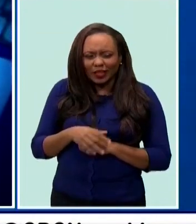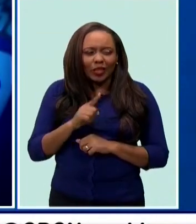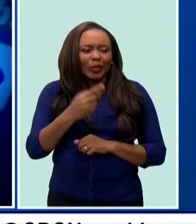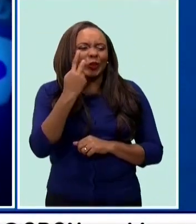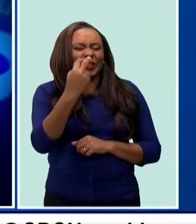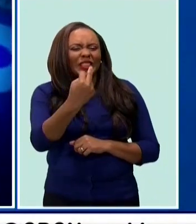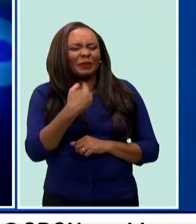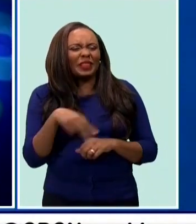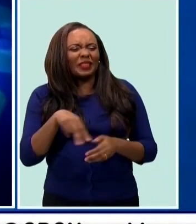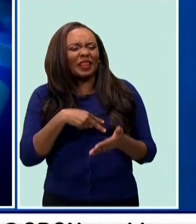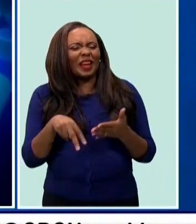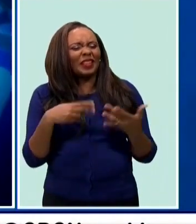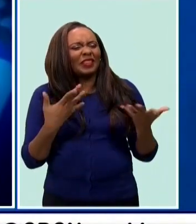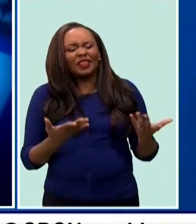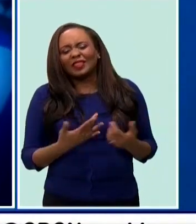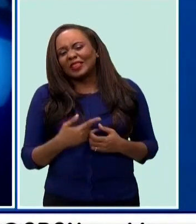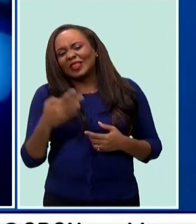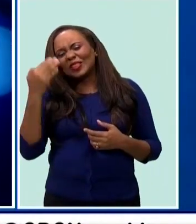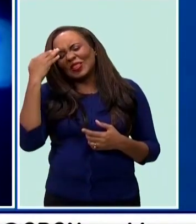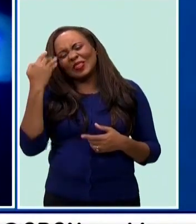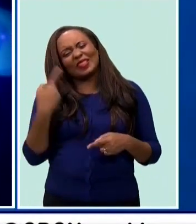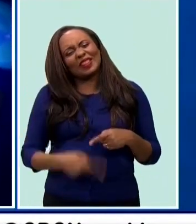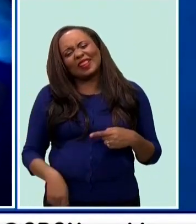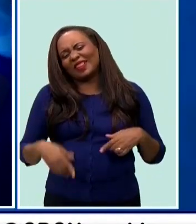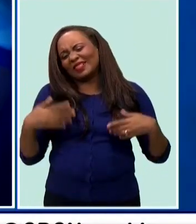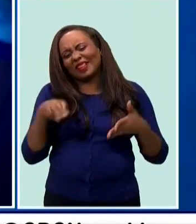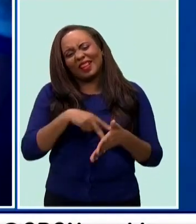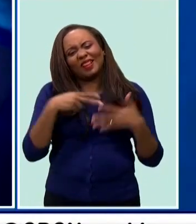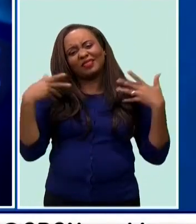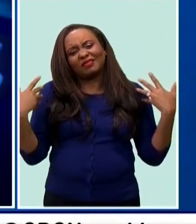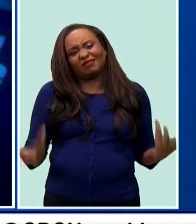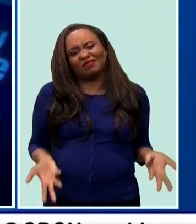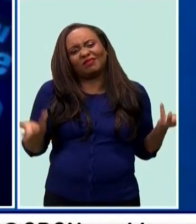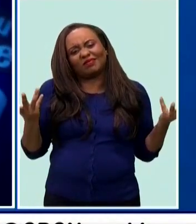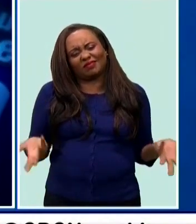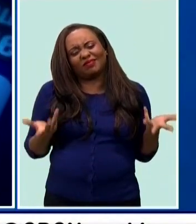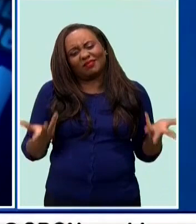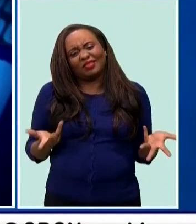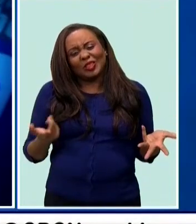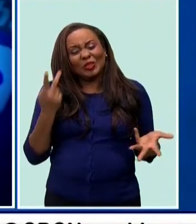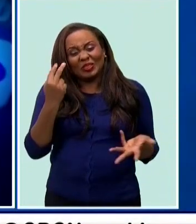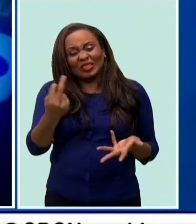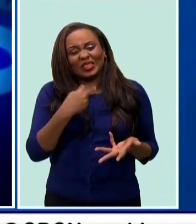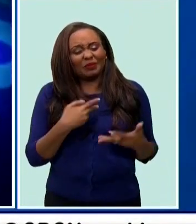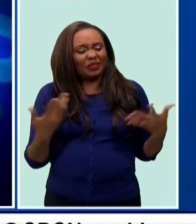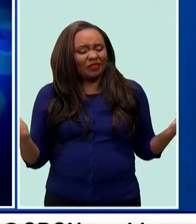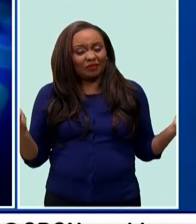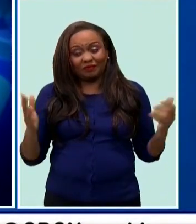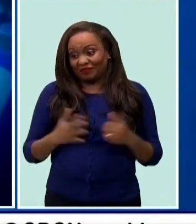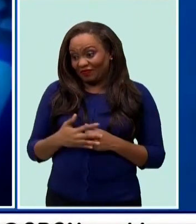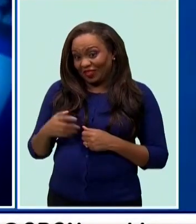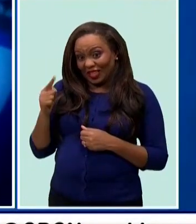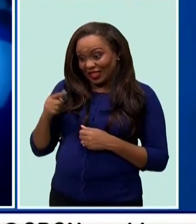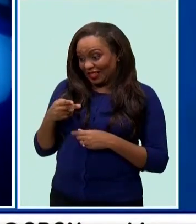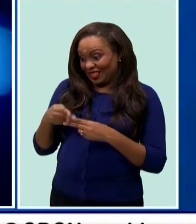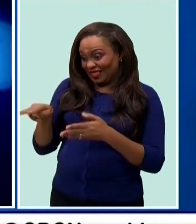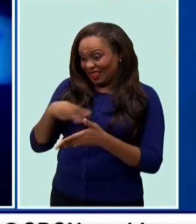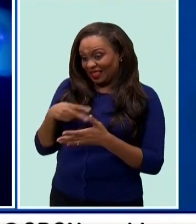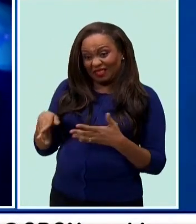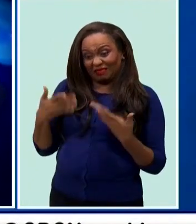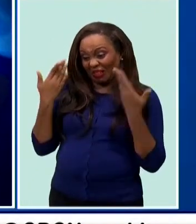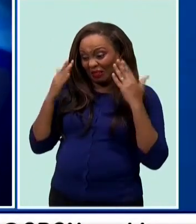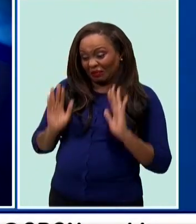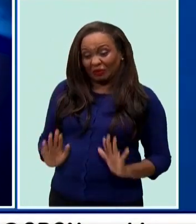You know I haven't zero rhythm. Come on now. Come on now. Search your memory. You've seen me dance already. If that's what you call dancing, no, I